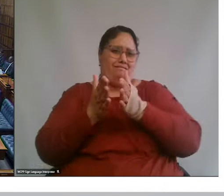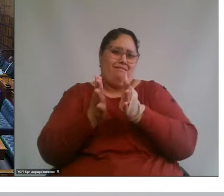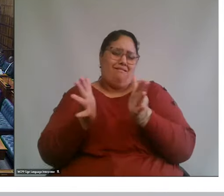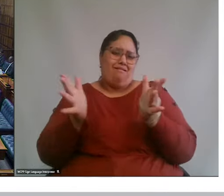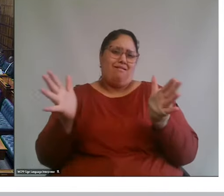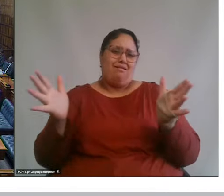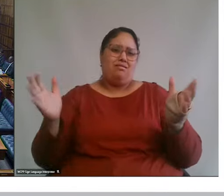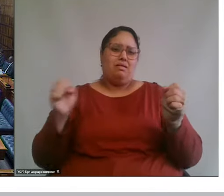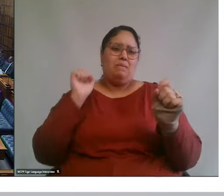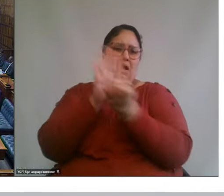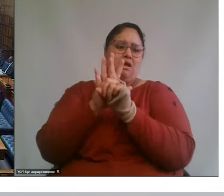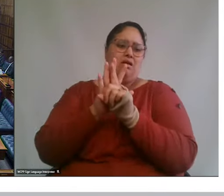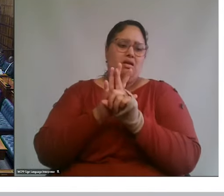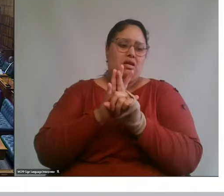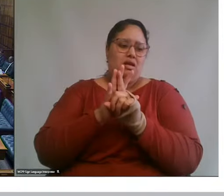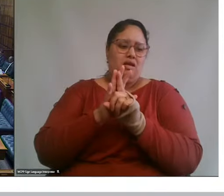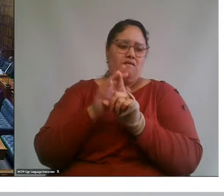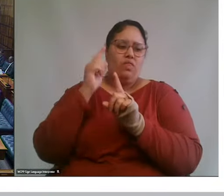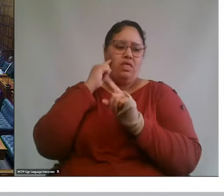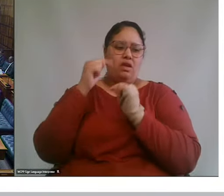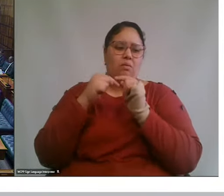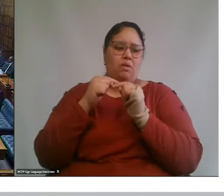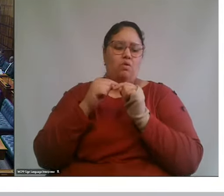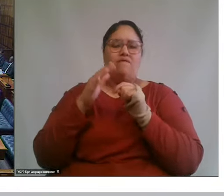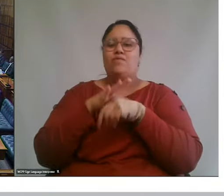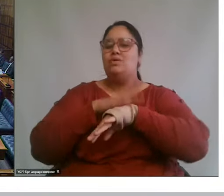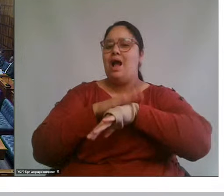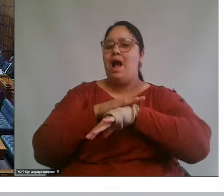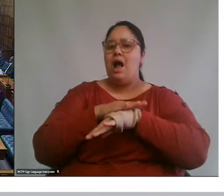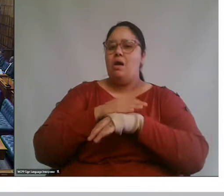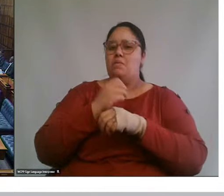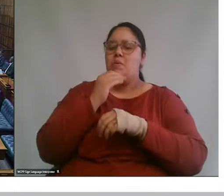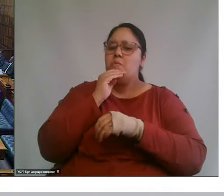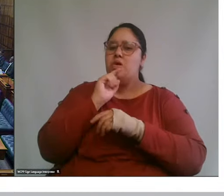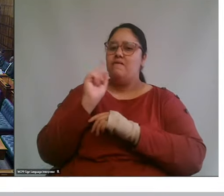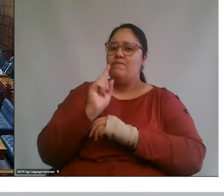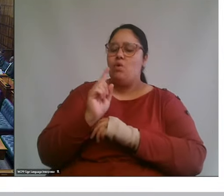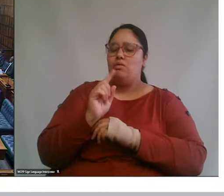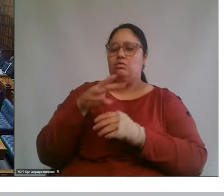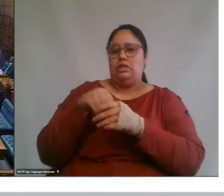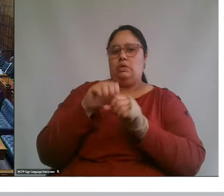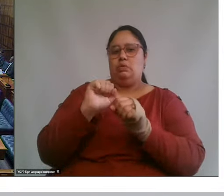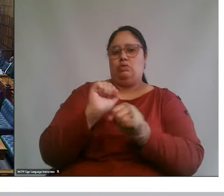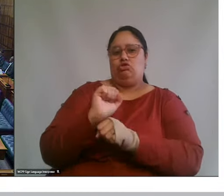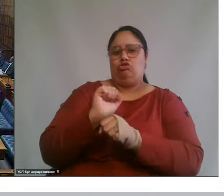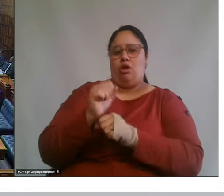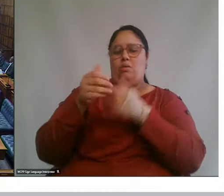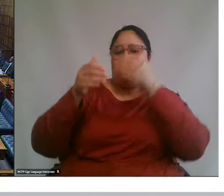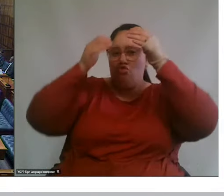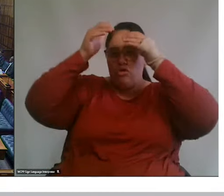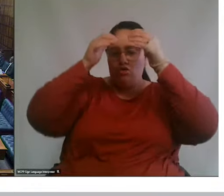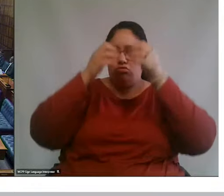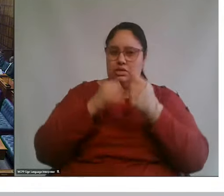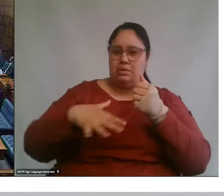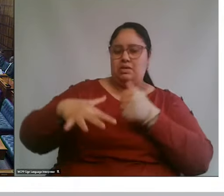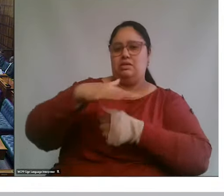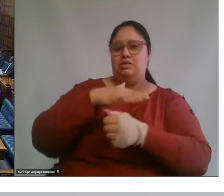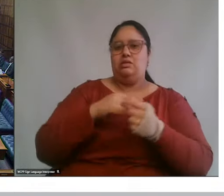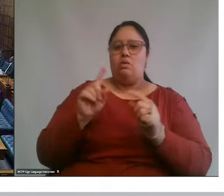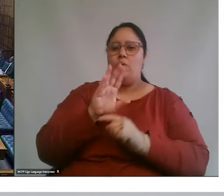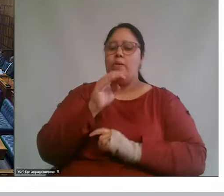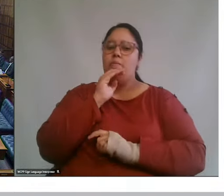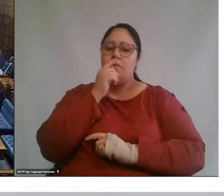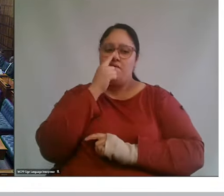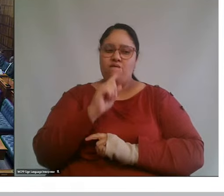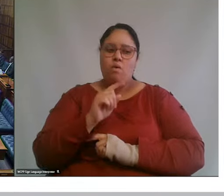effect when you think about what a full-time equivalent actually means in in the job creation space and and what that means